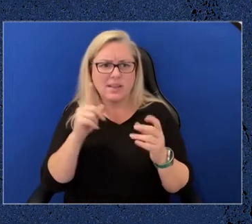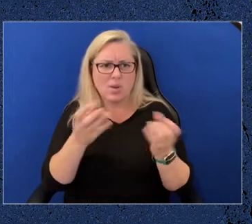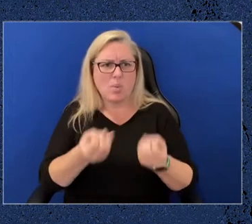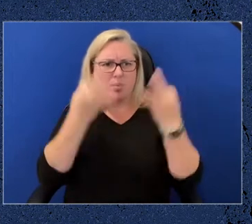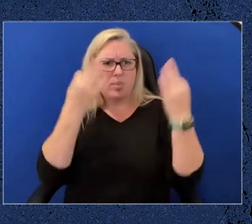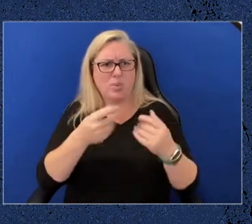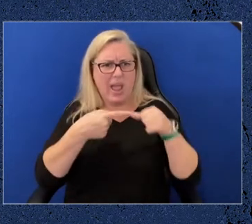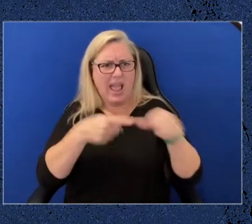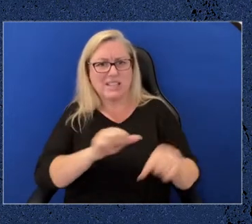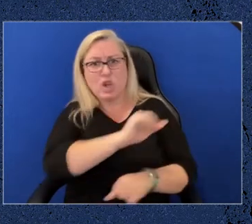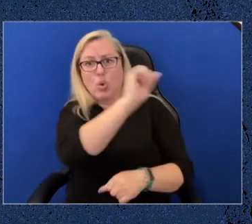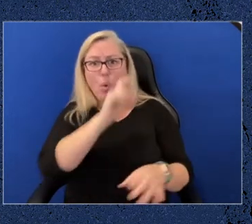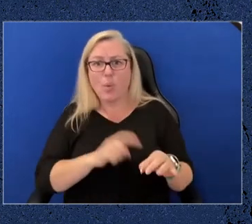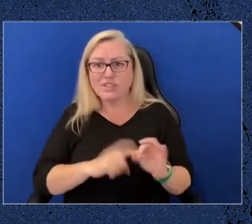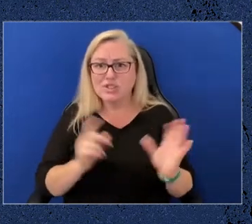all.